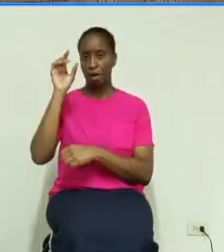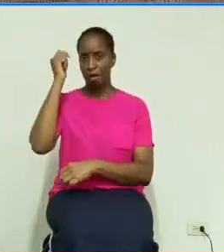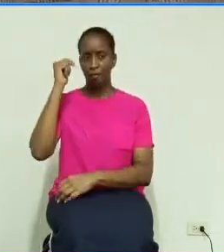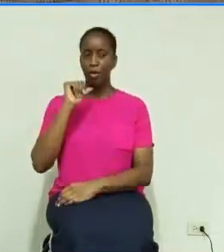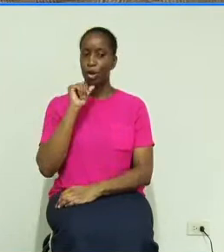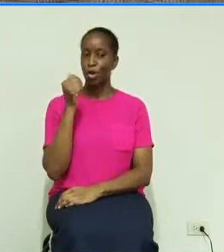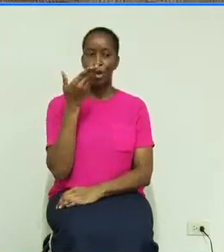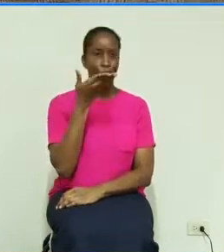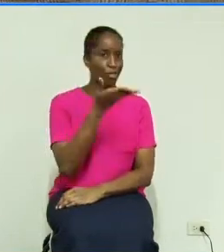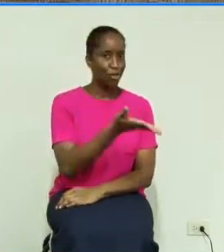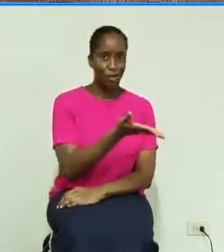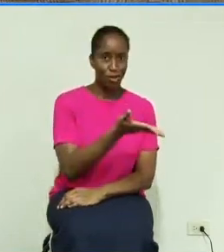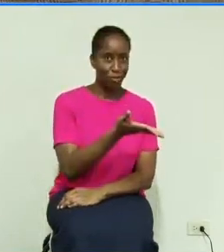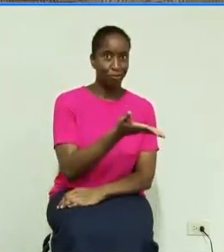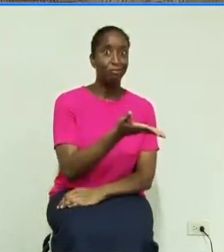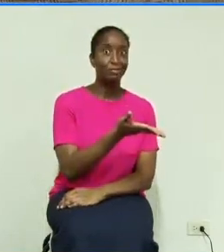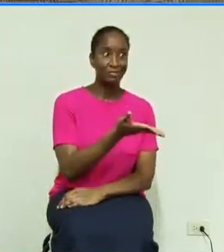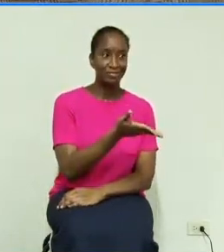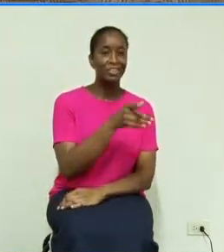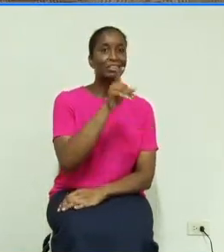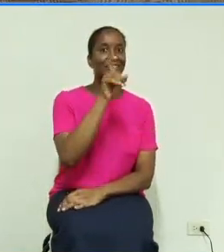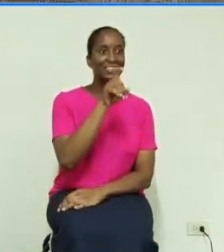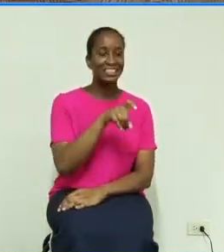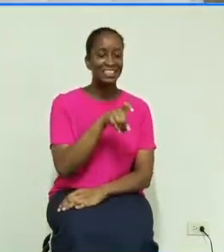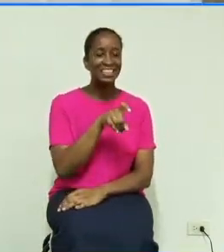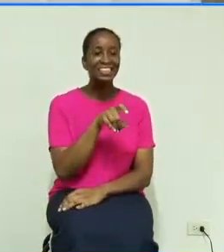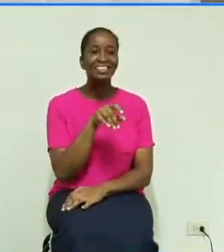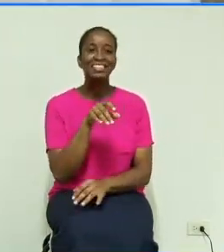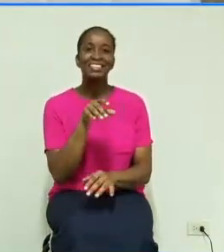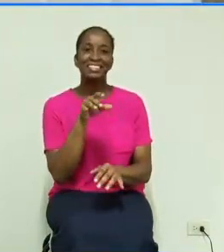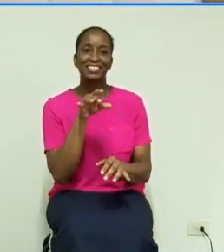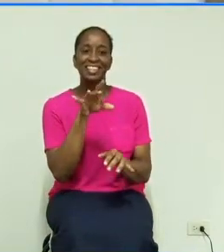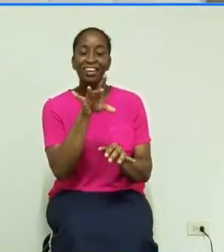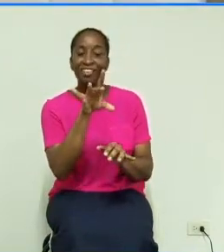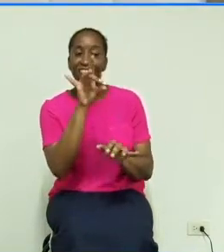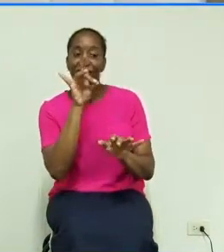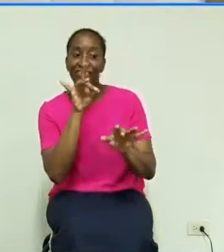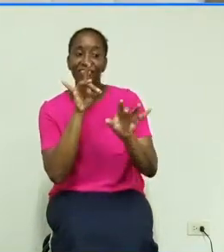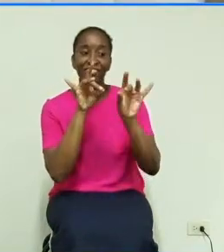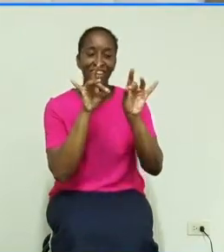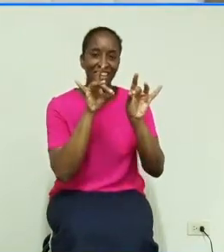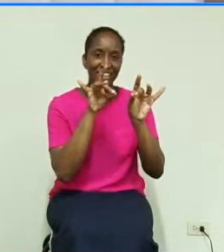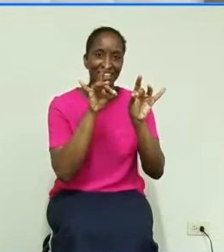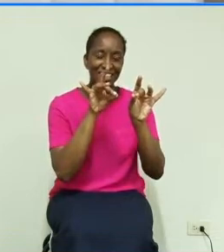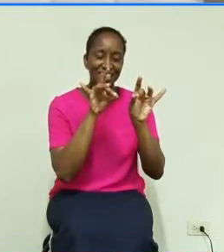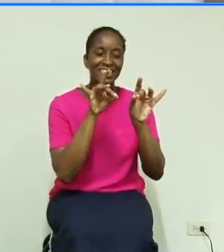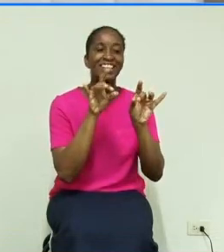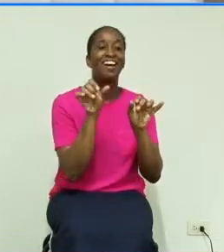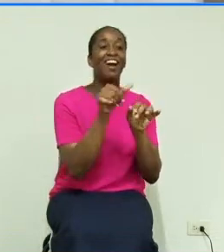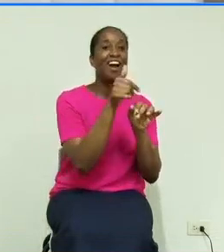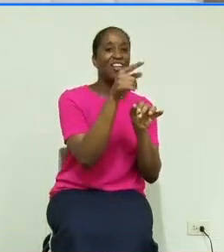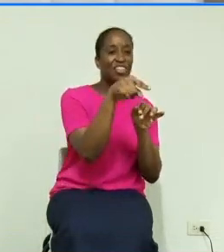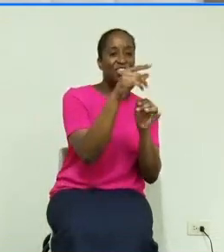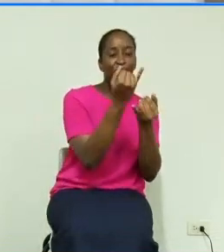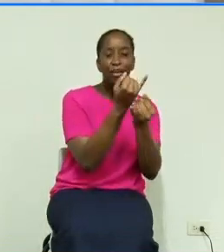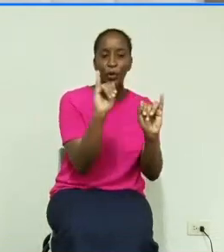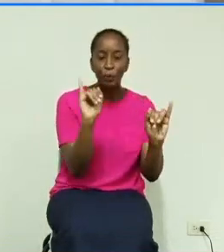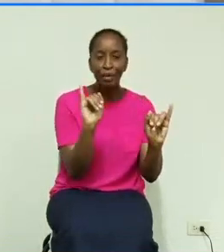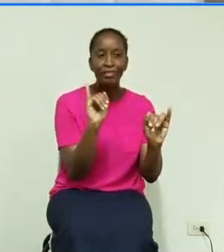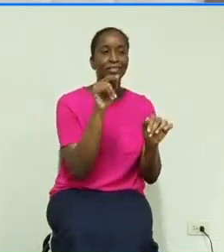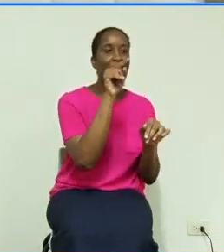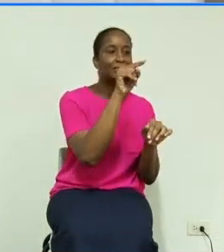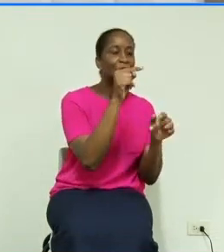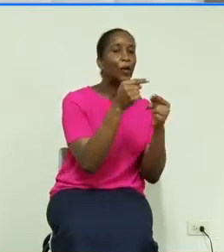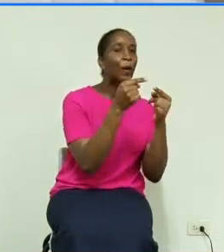same time. So I want to suggest also that if it is